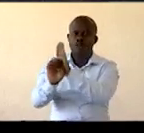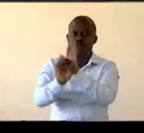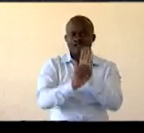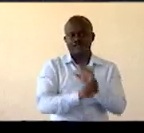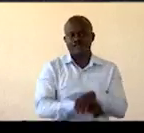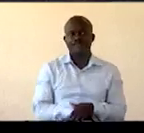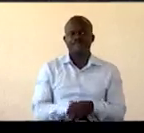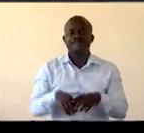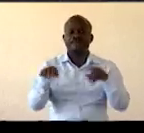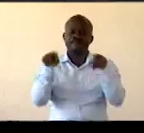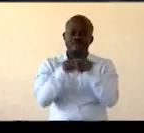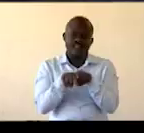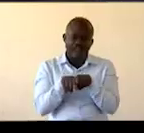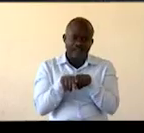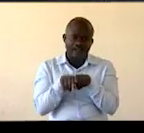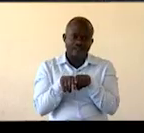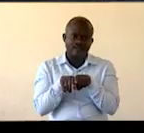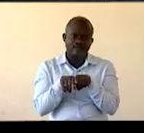like